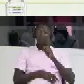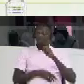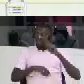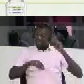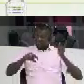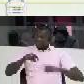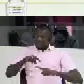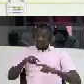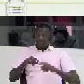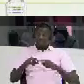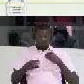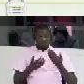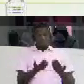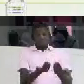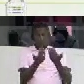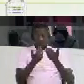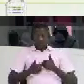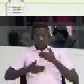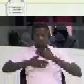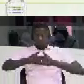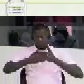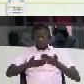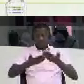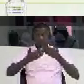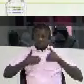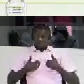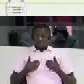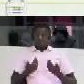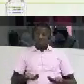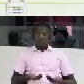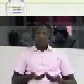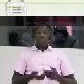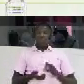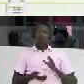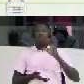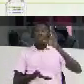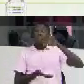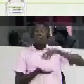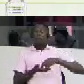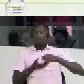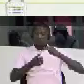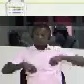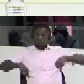whosoever is charged would come to me. Banjul division, The Banjul